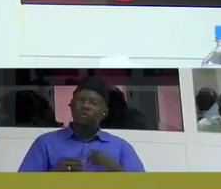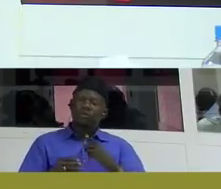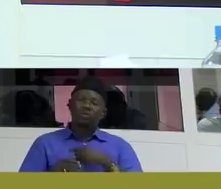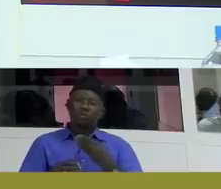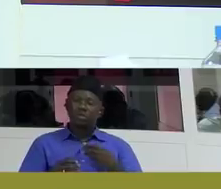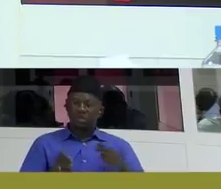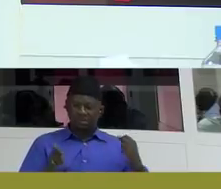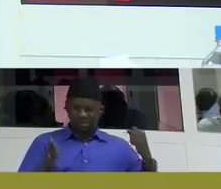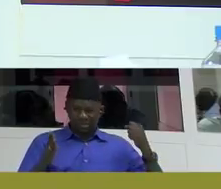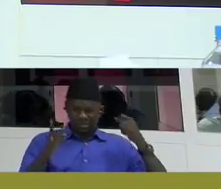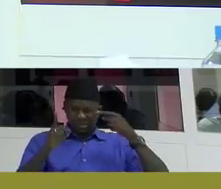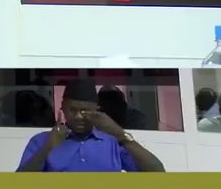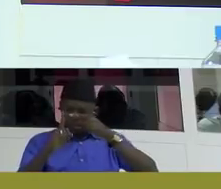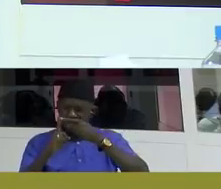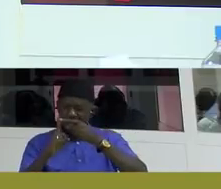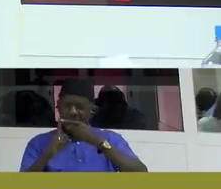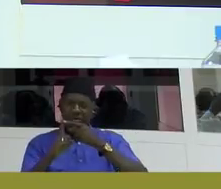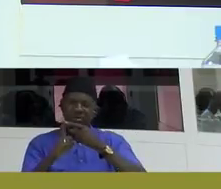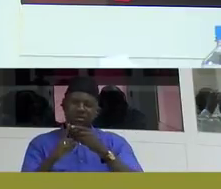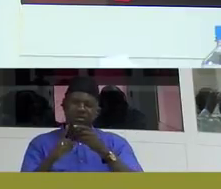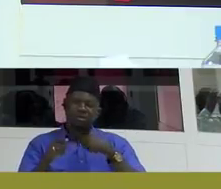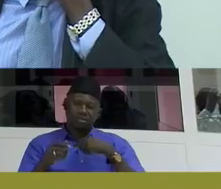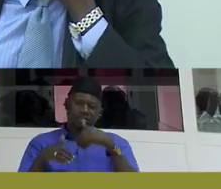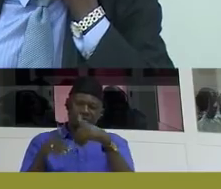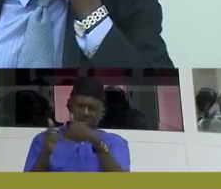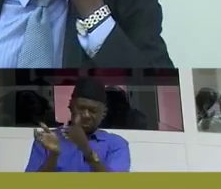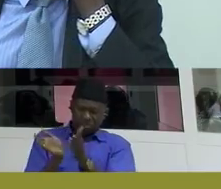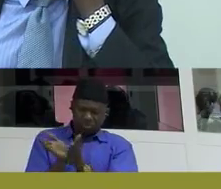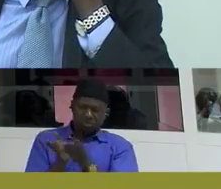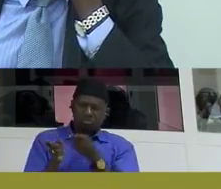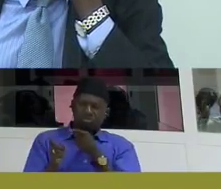a specific community continuously.